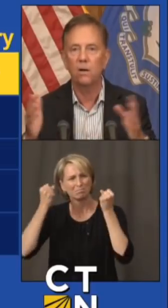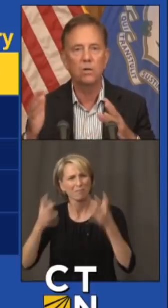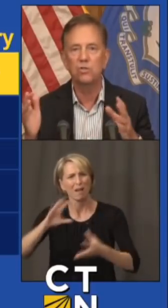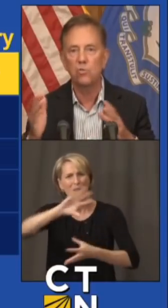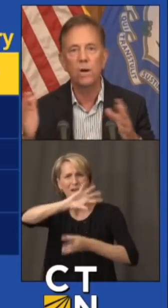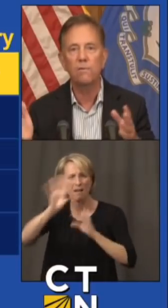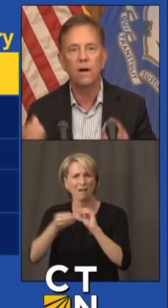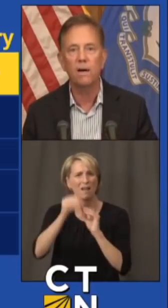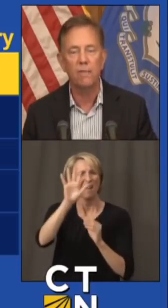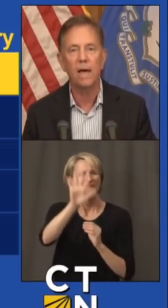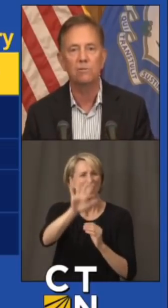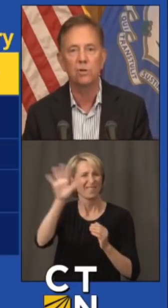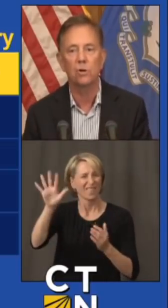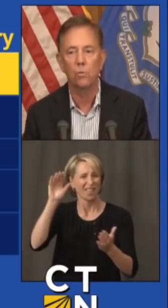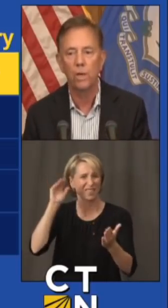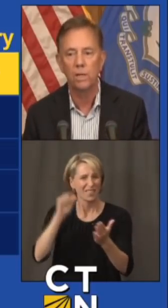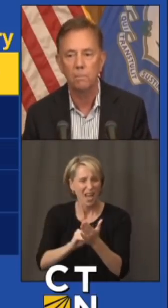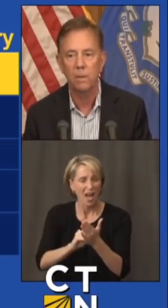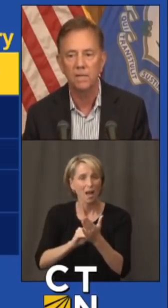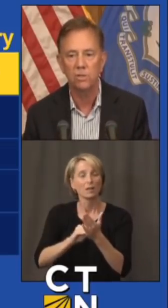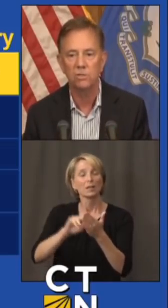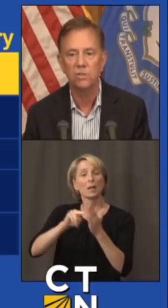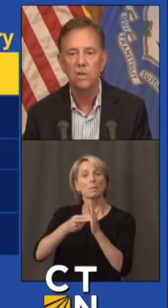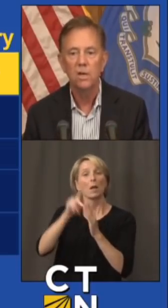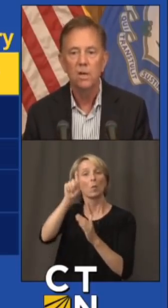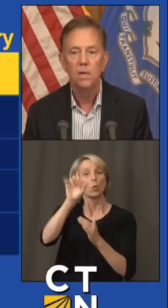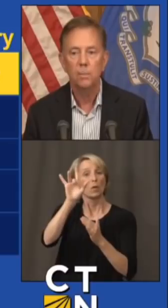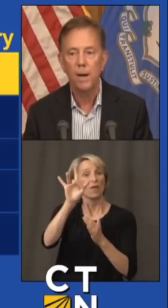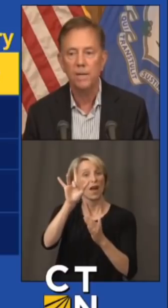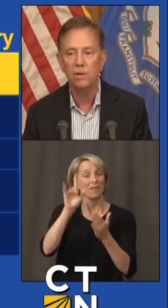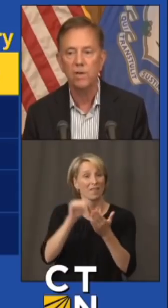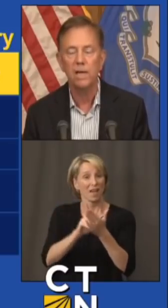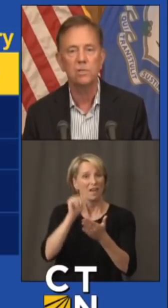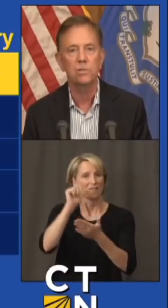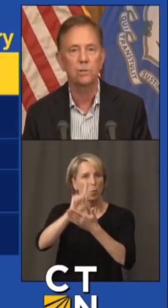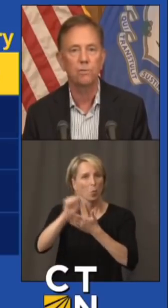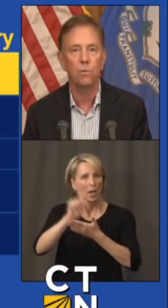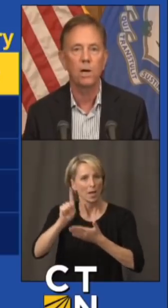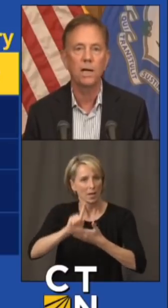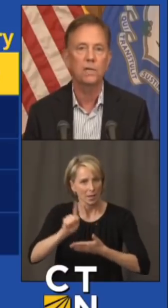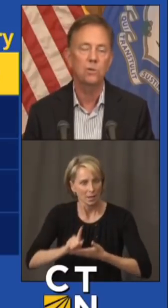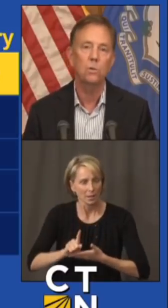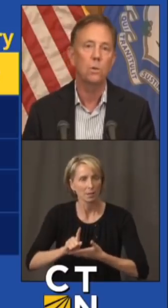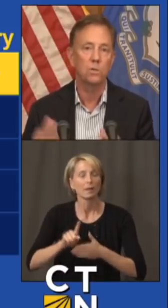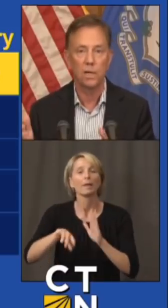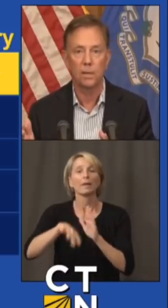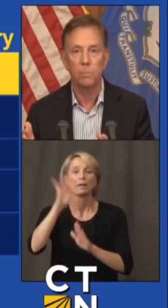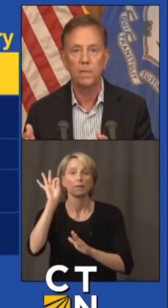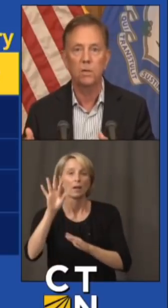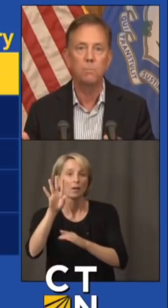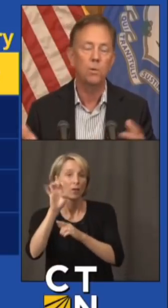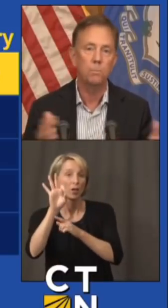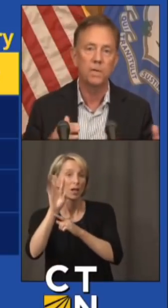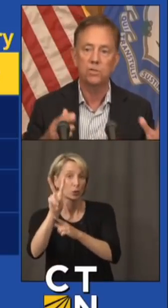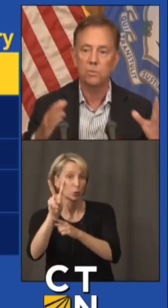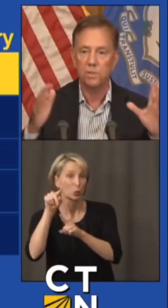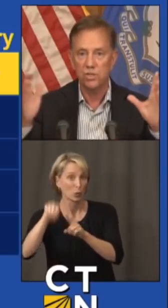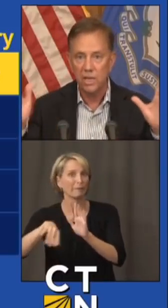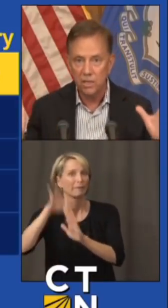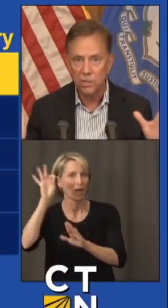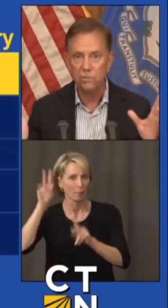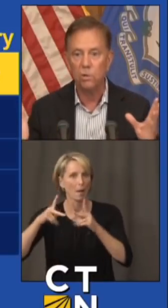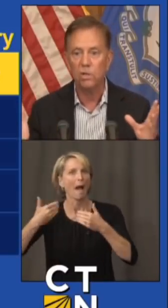about 125,000 on a weekly basis. The positive cases is 492, looks like a big number, but